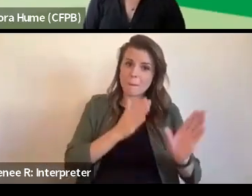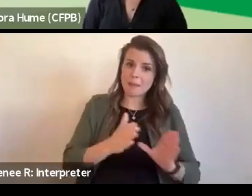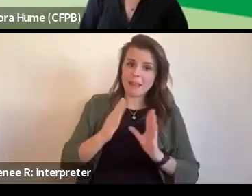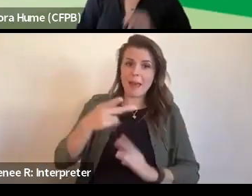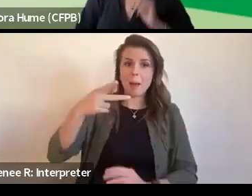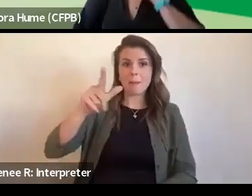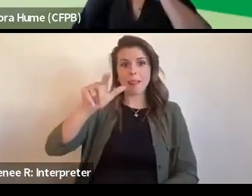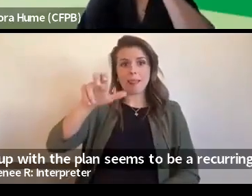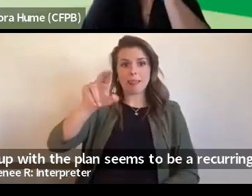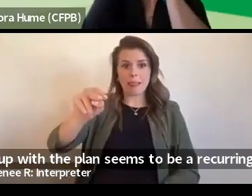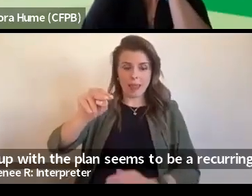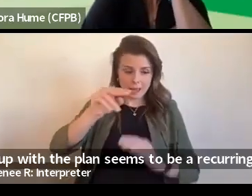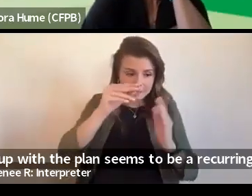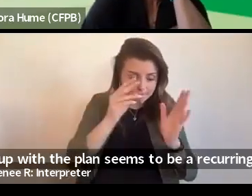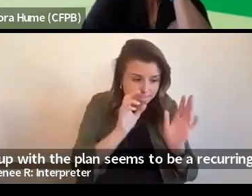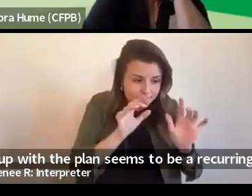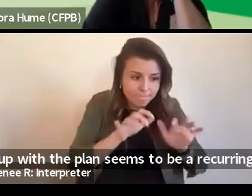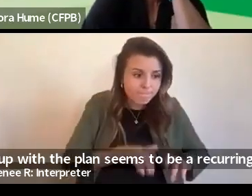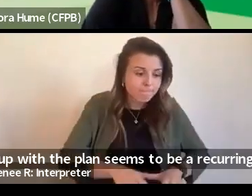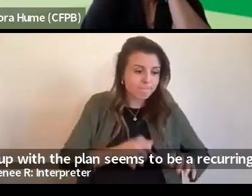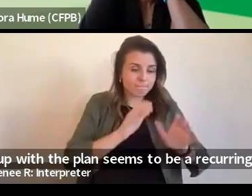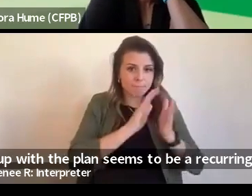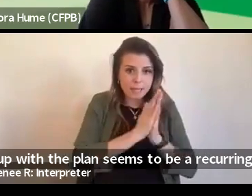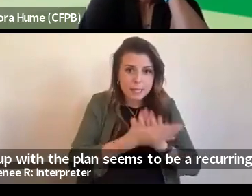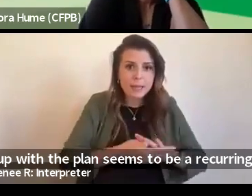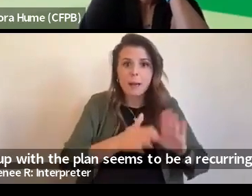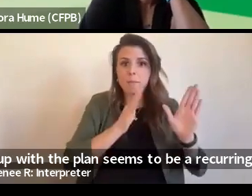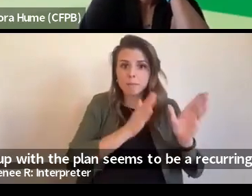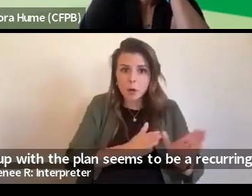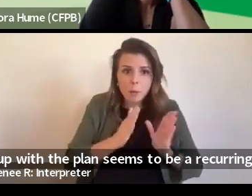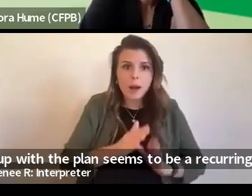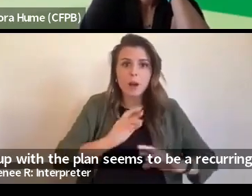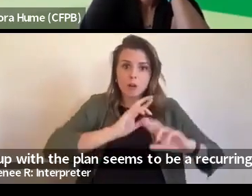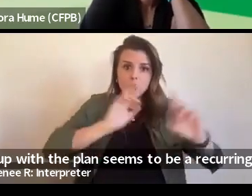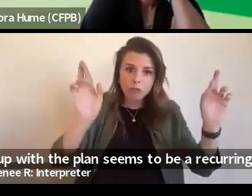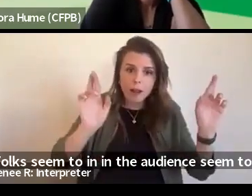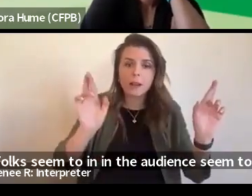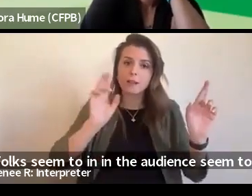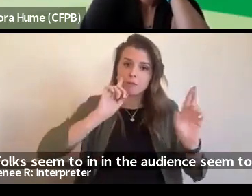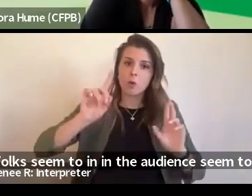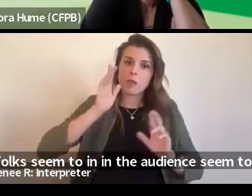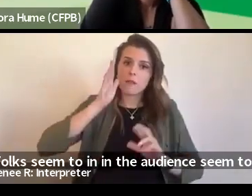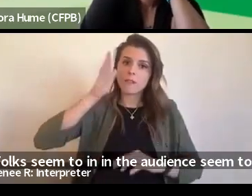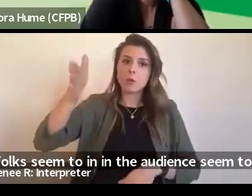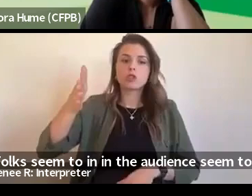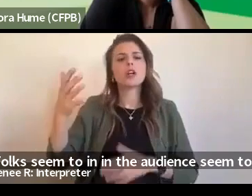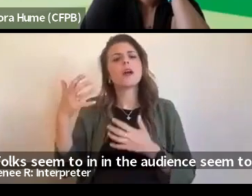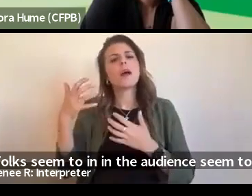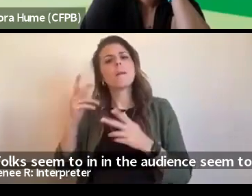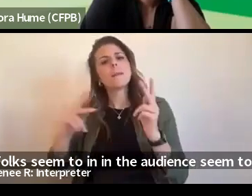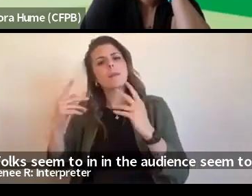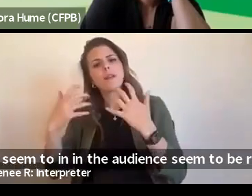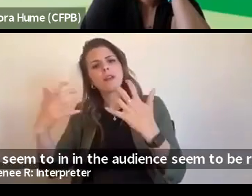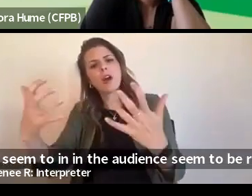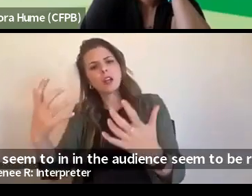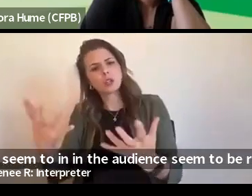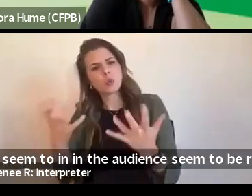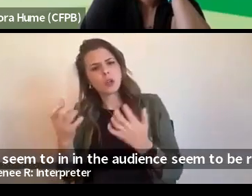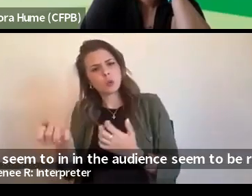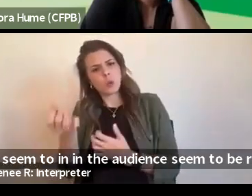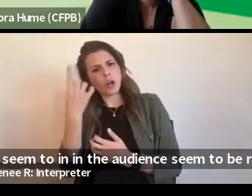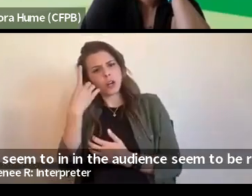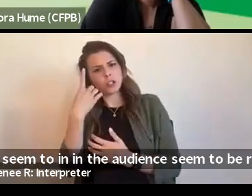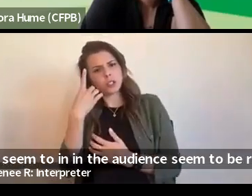theme. Folks seem to, in the audience, seem to be really interested in understanding more, of course,